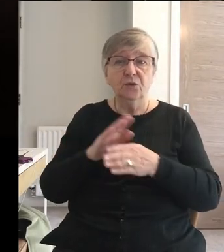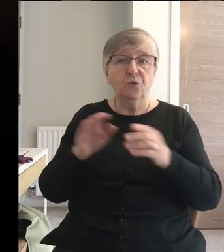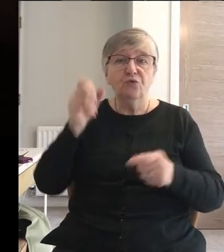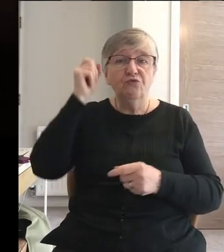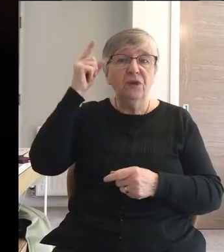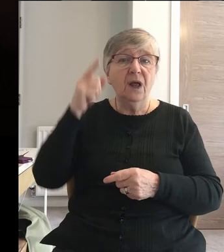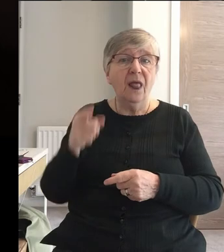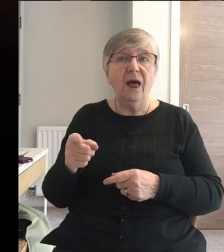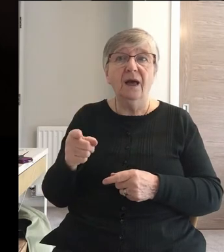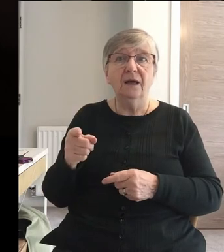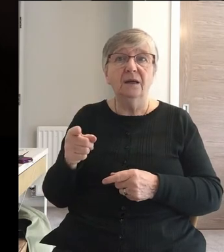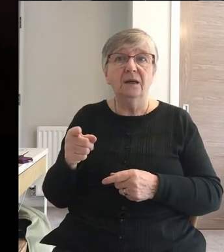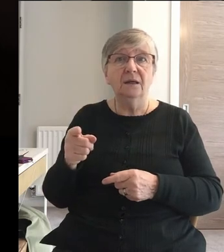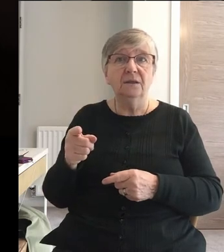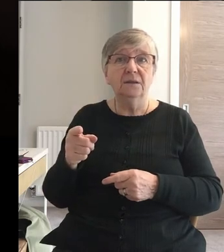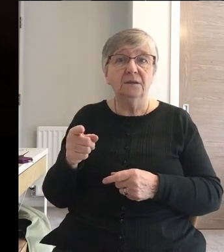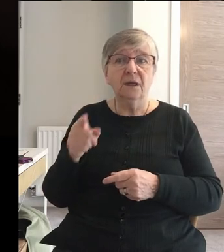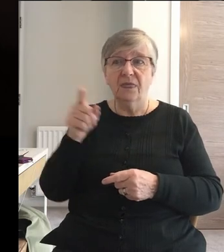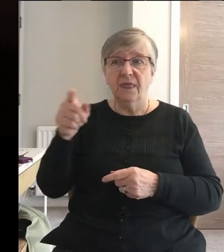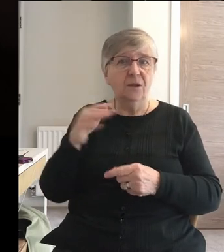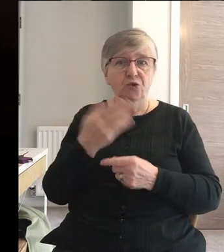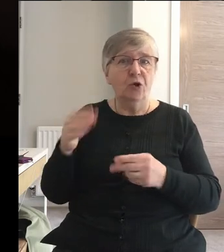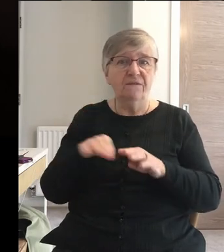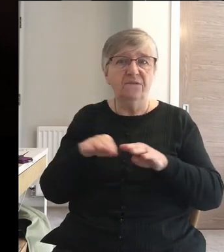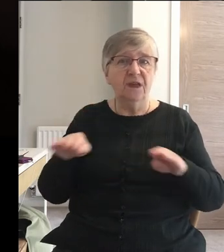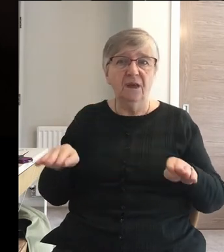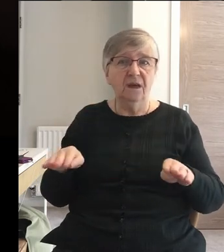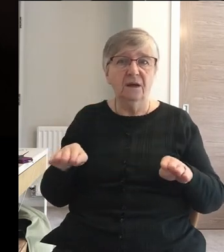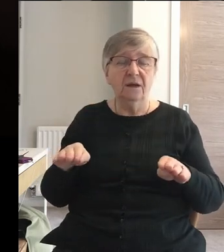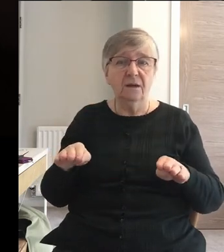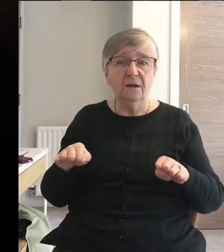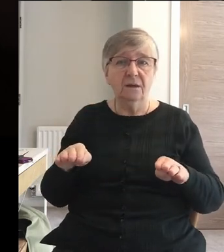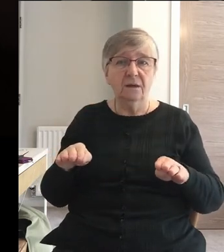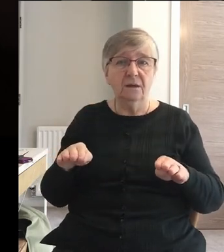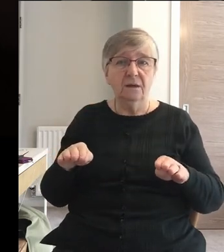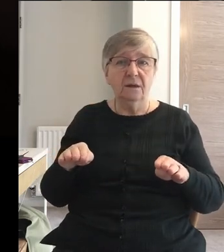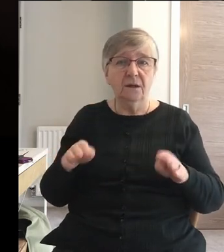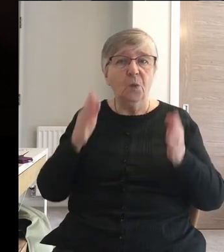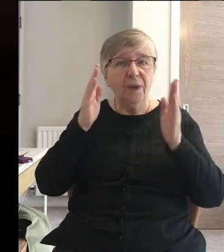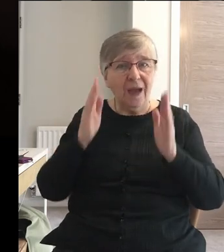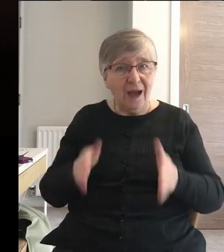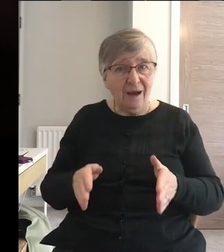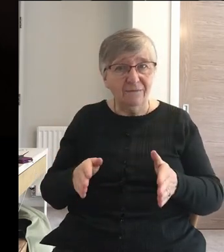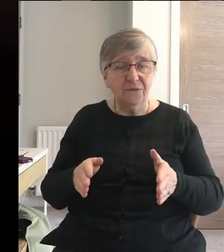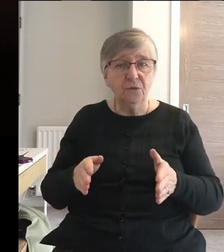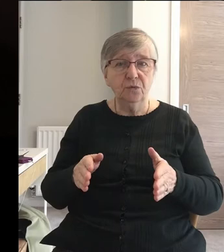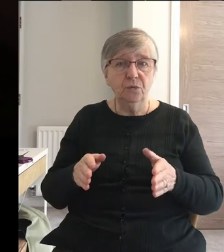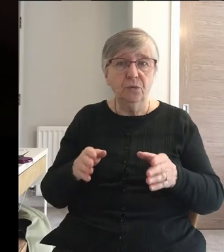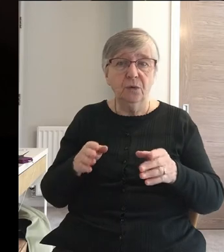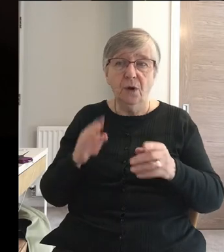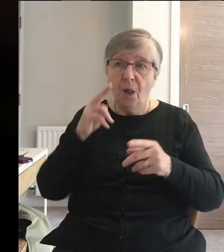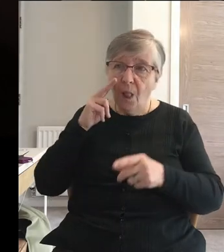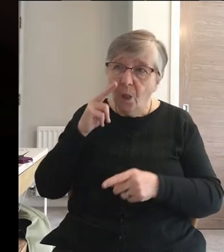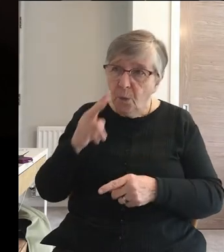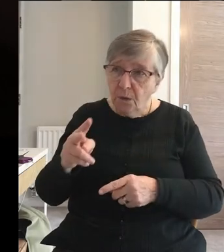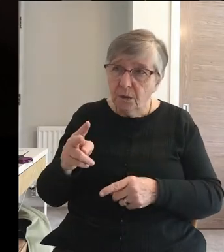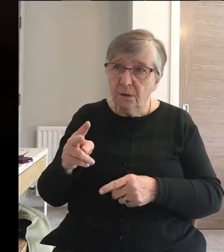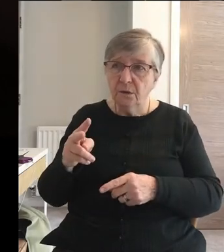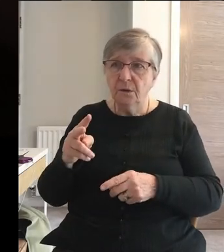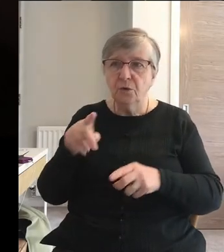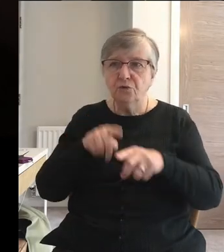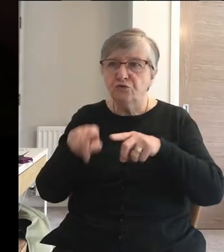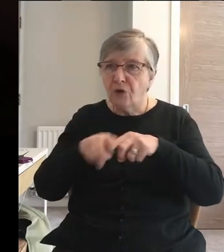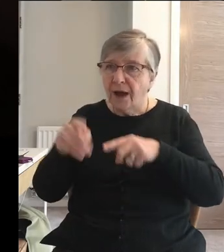We don't see the unfairness of it. Unless we make specific attempts to look.